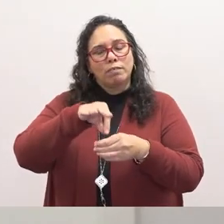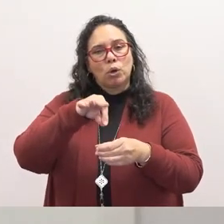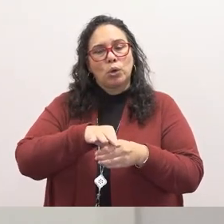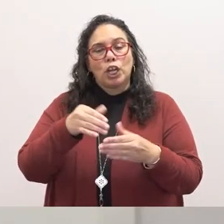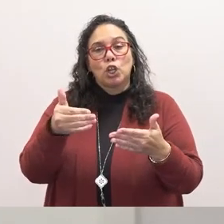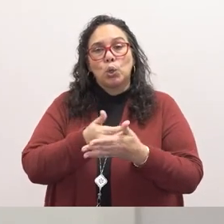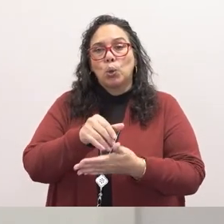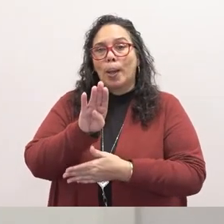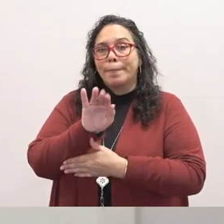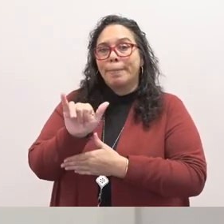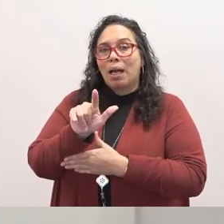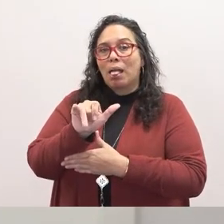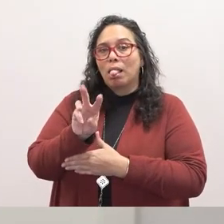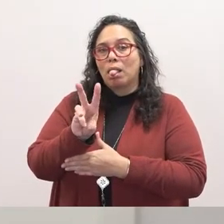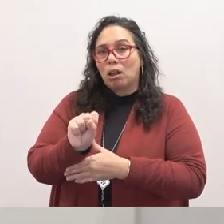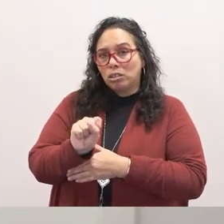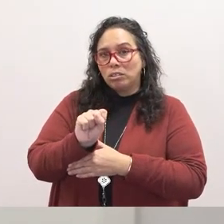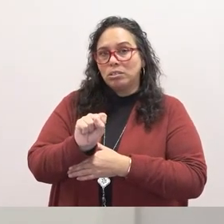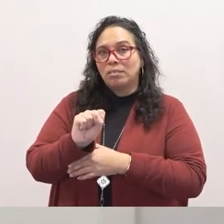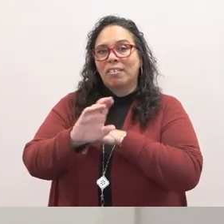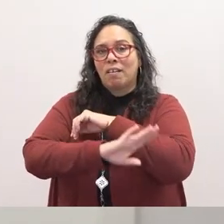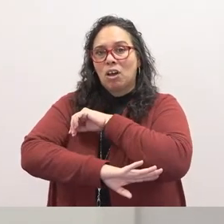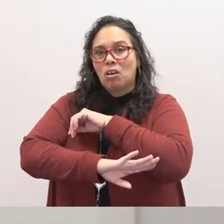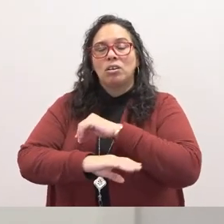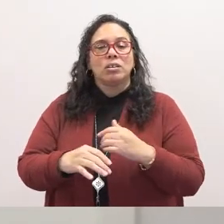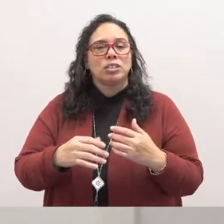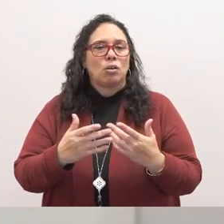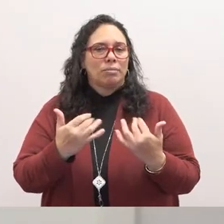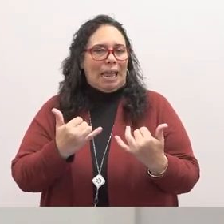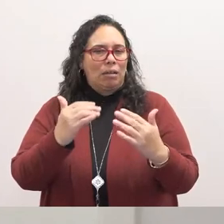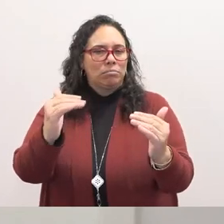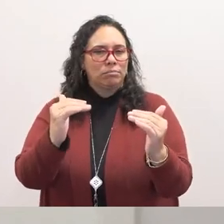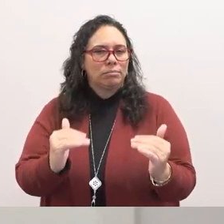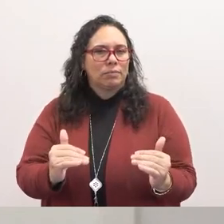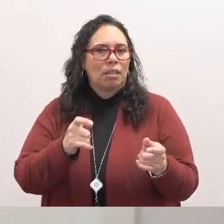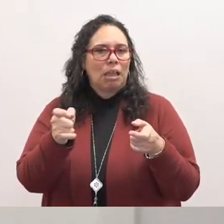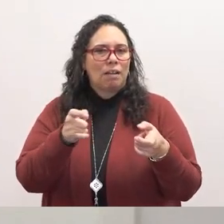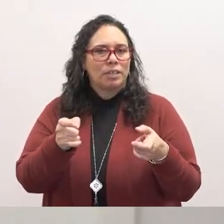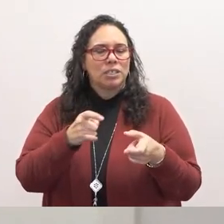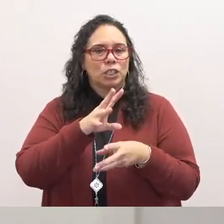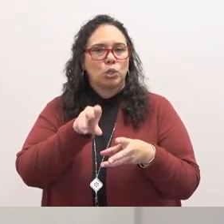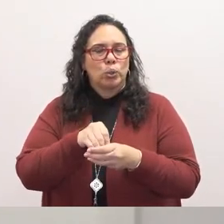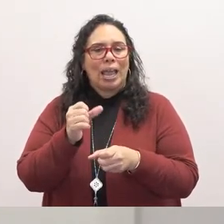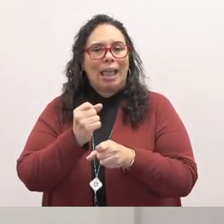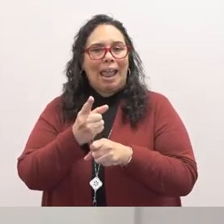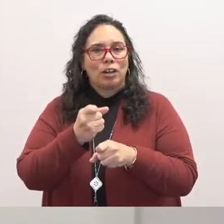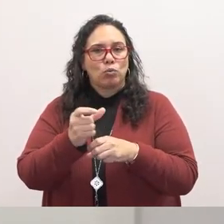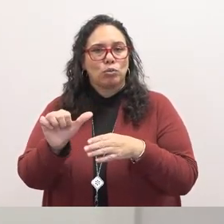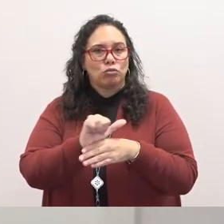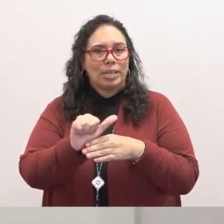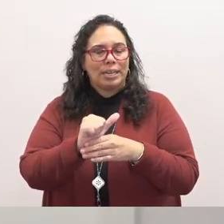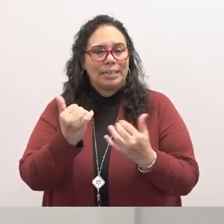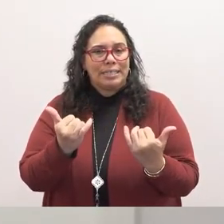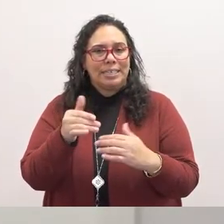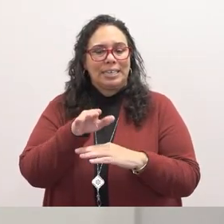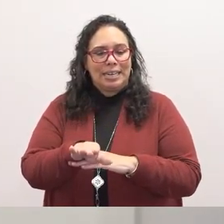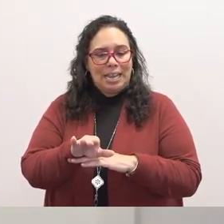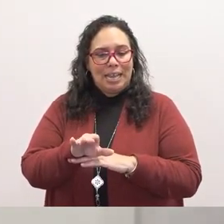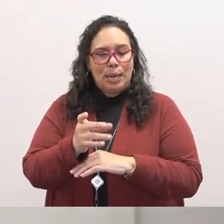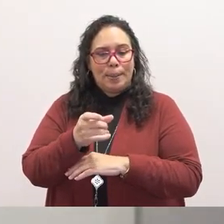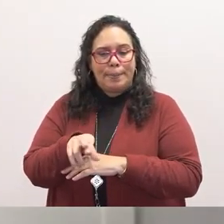in the fall. And this is a next step in our governance journey to include annual training, of which tonight Mr. Strumpfer